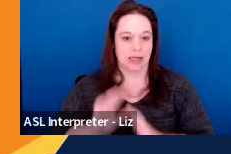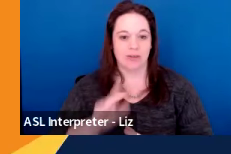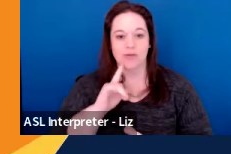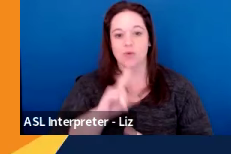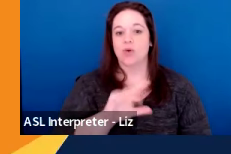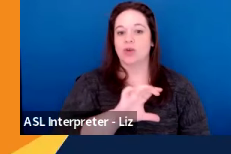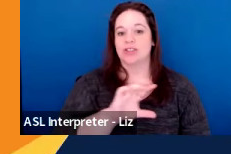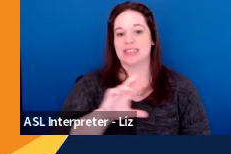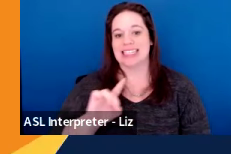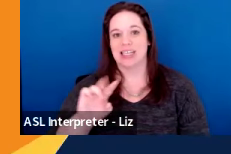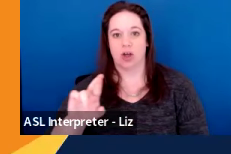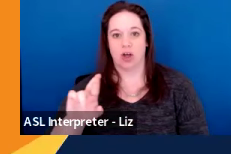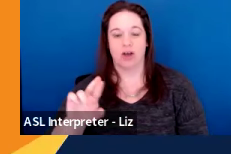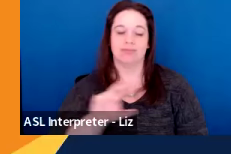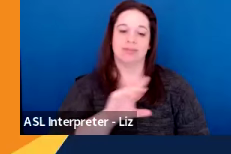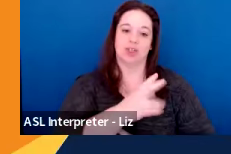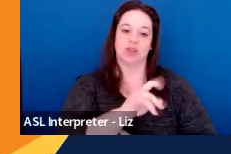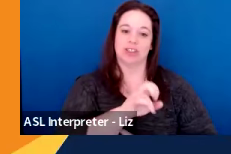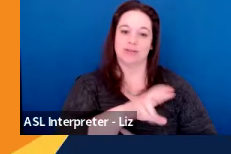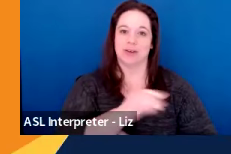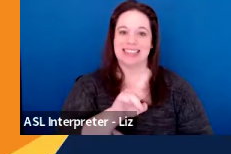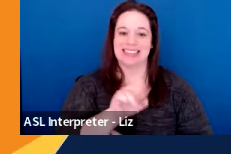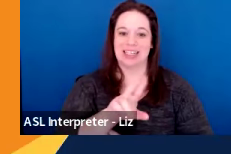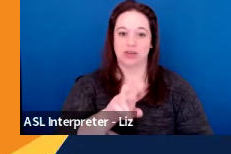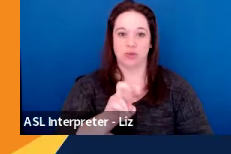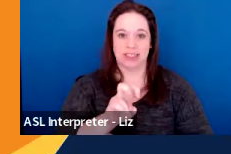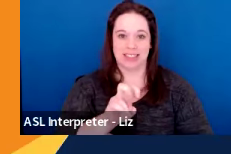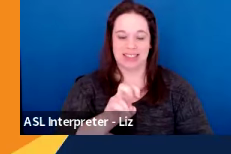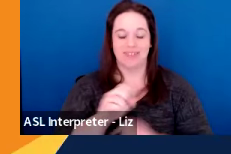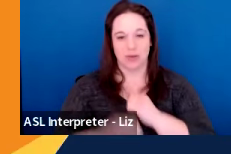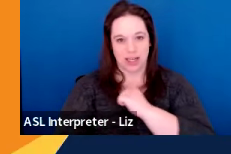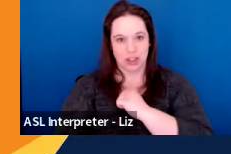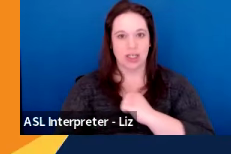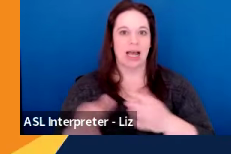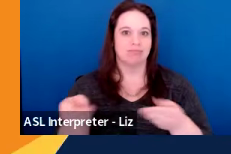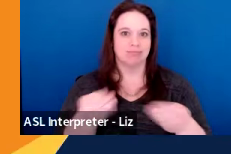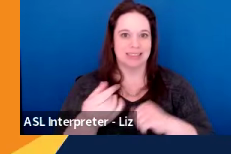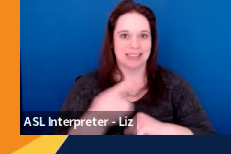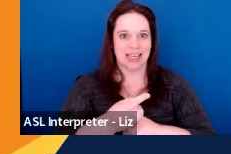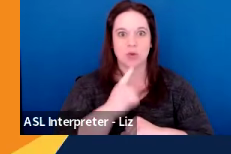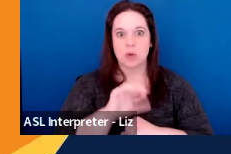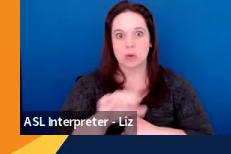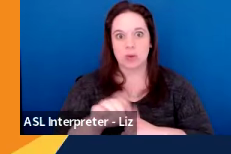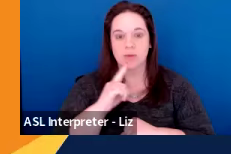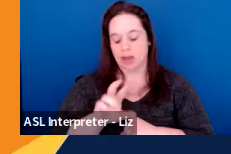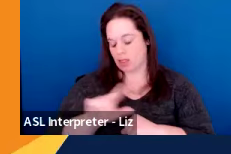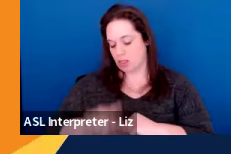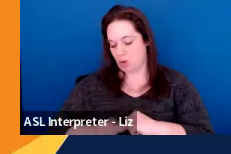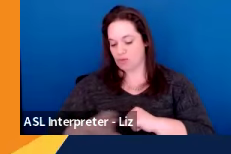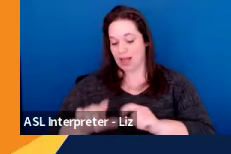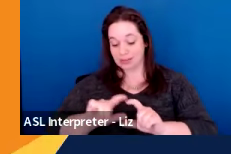would like to welcome you today. If you need to turn on the closed captioning, there's an icon on the lower right. If